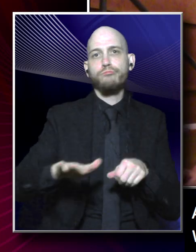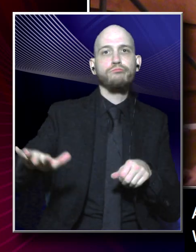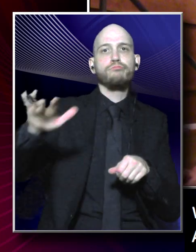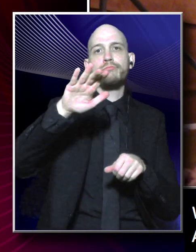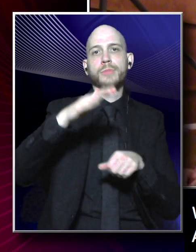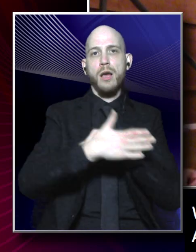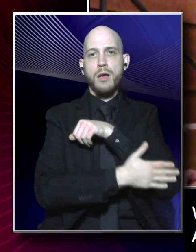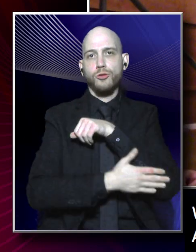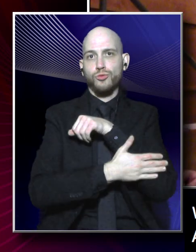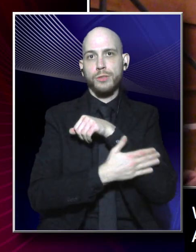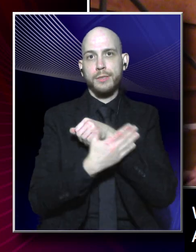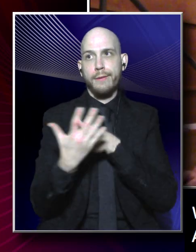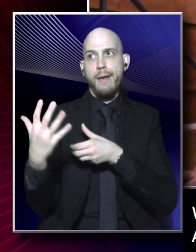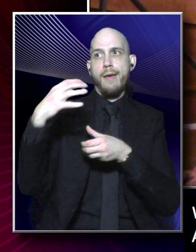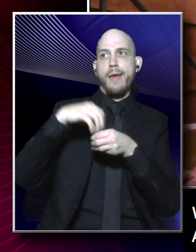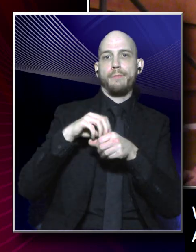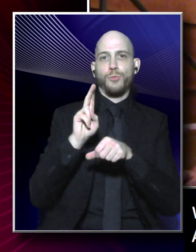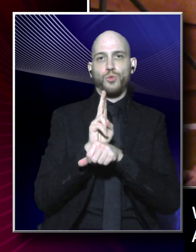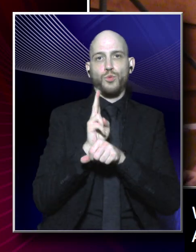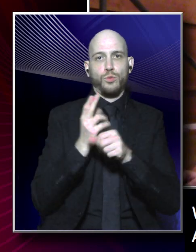agency.